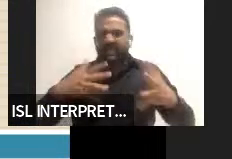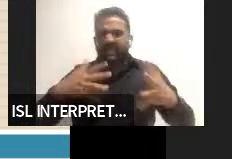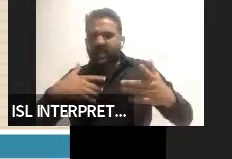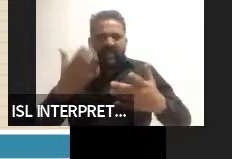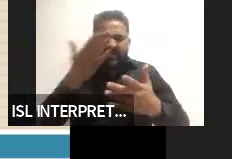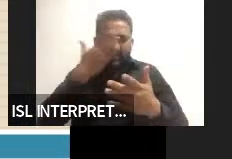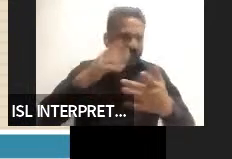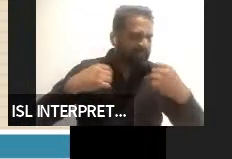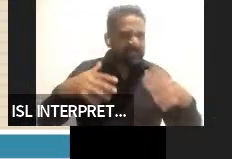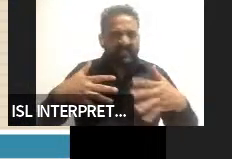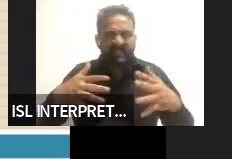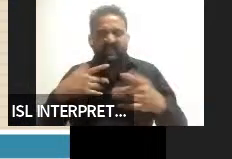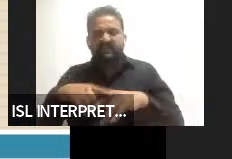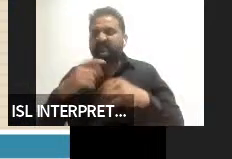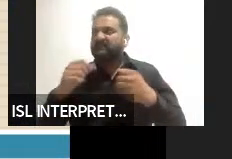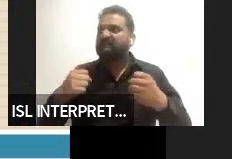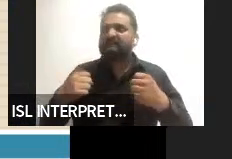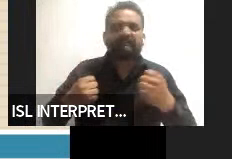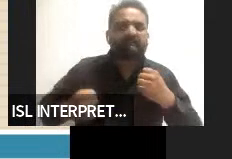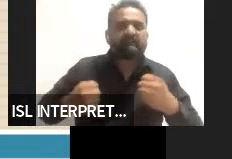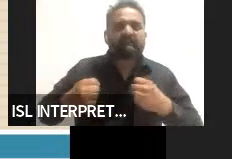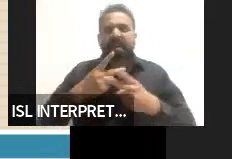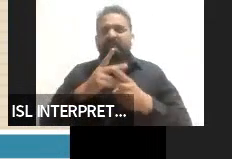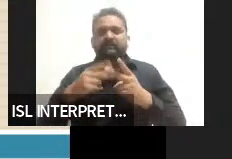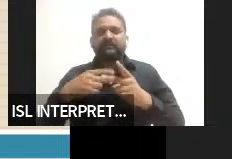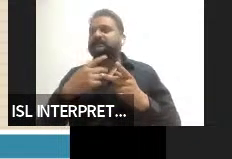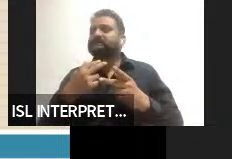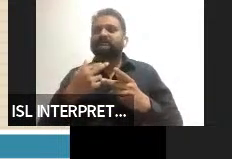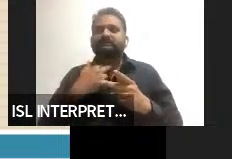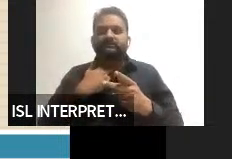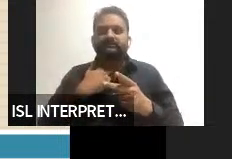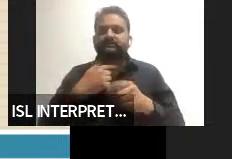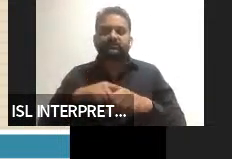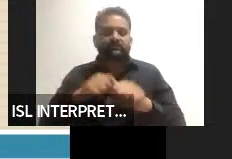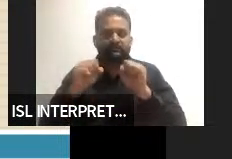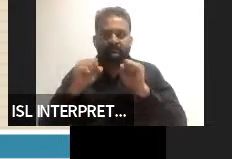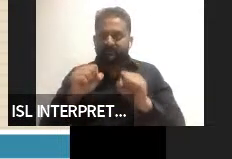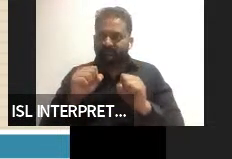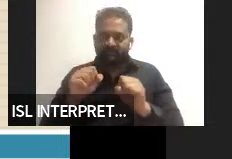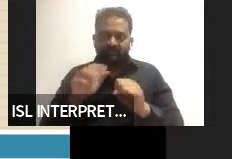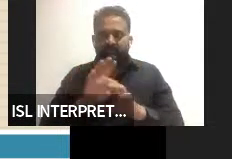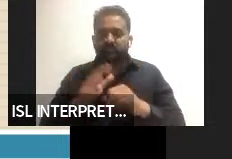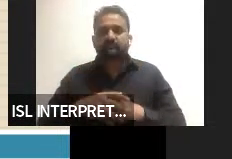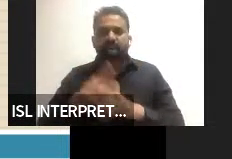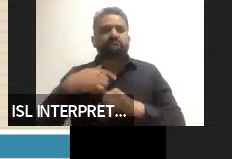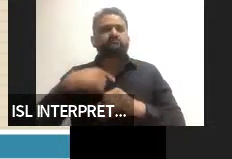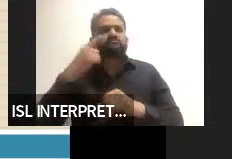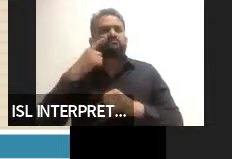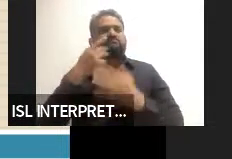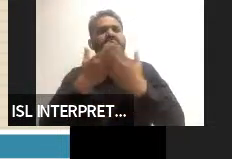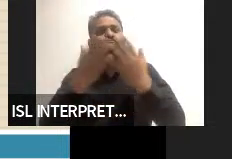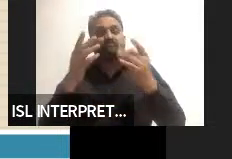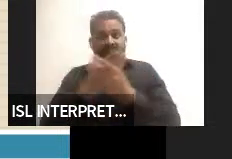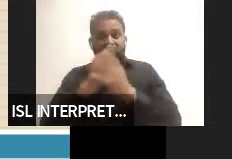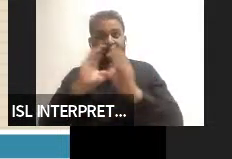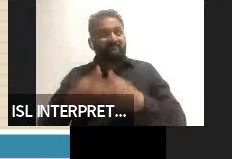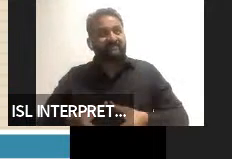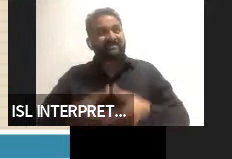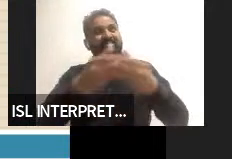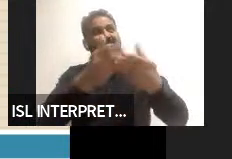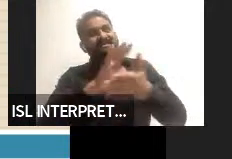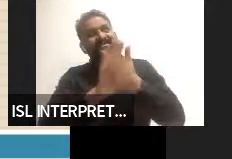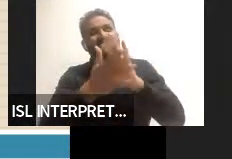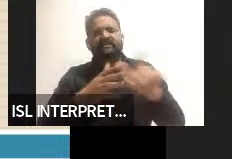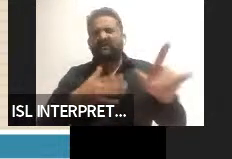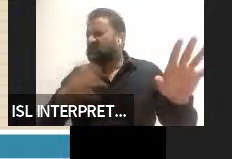at 11:59, then you will not have a time to submit. Generally, we see after submission, somebody will say, oh